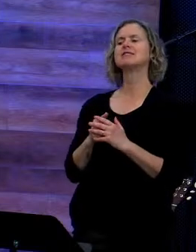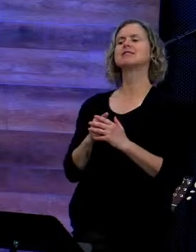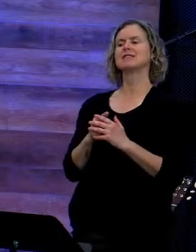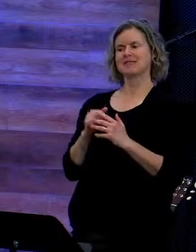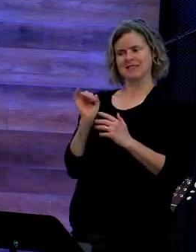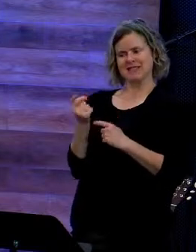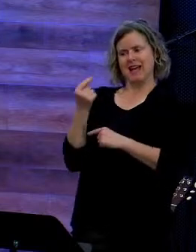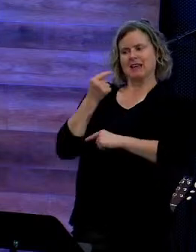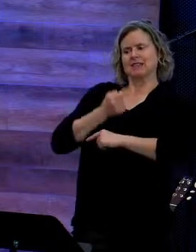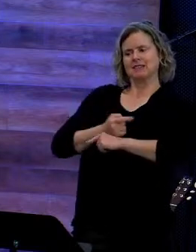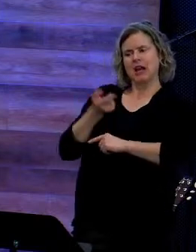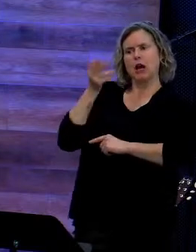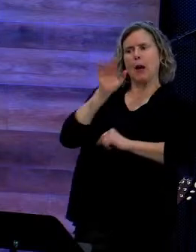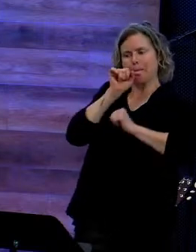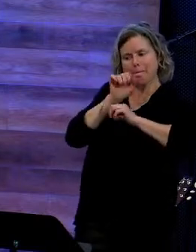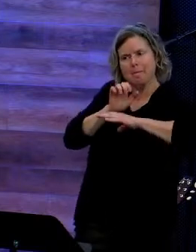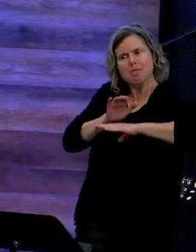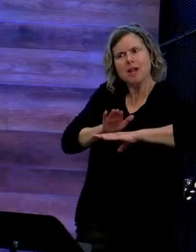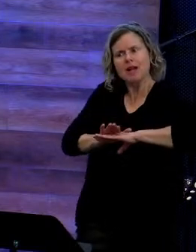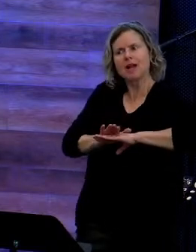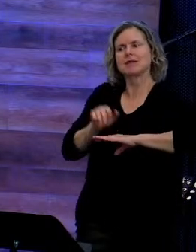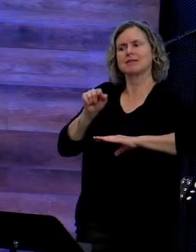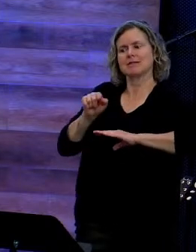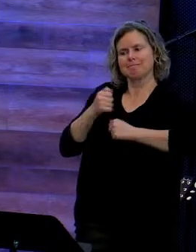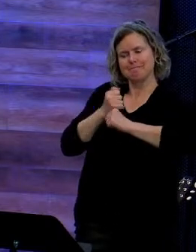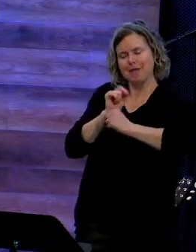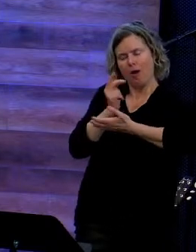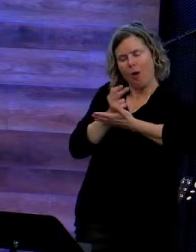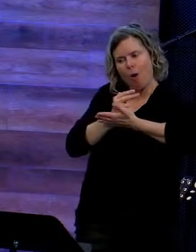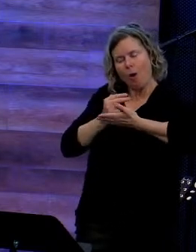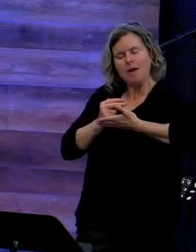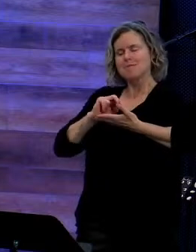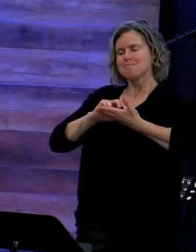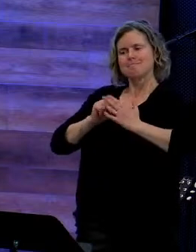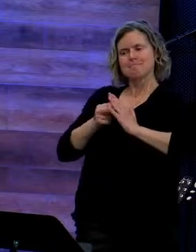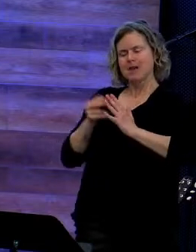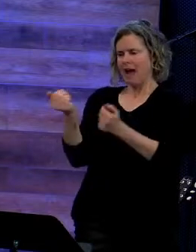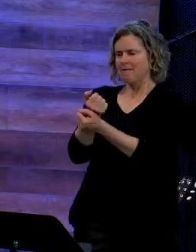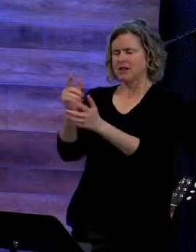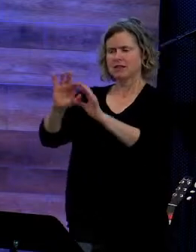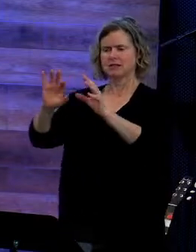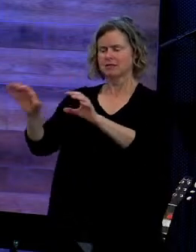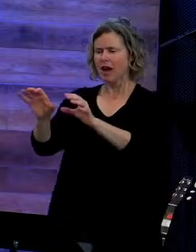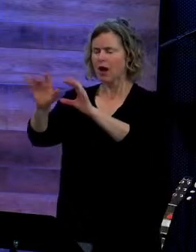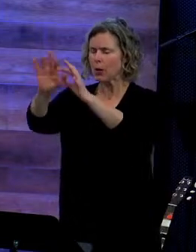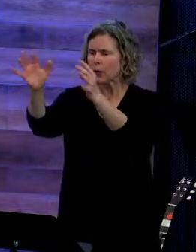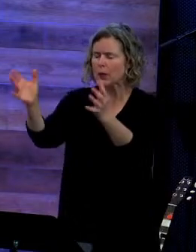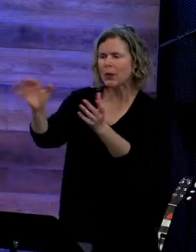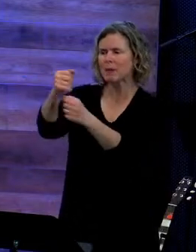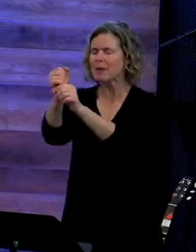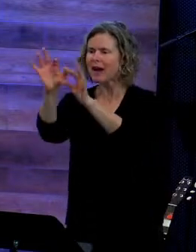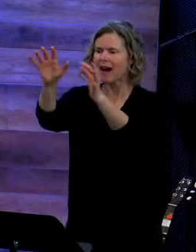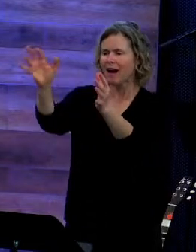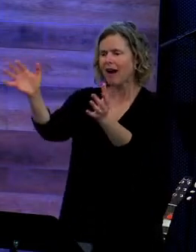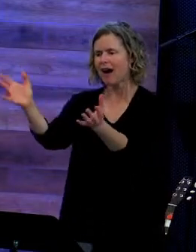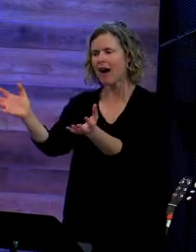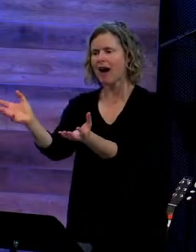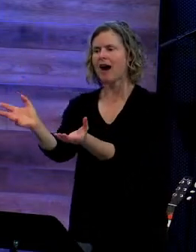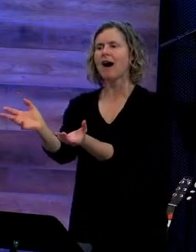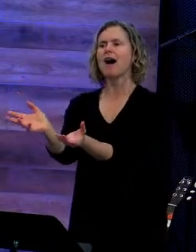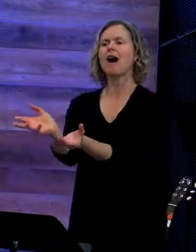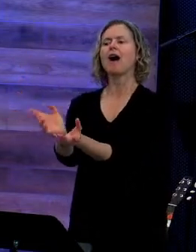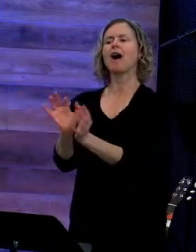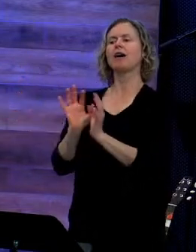and made it holy, because on it God rested from all his work that he had done in creation. When God